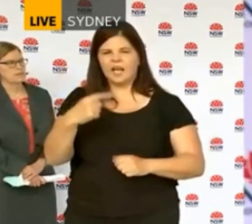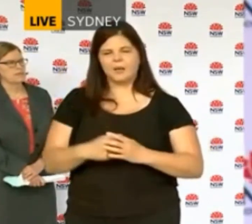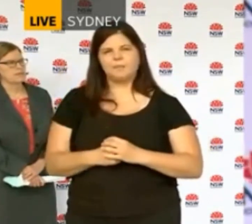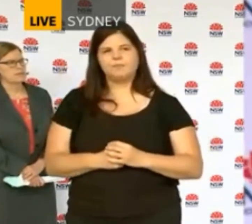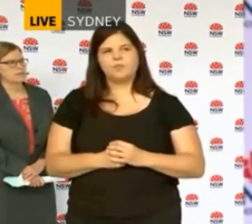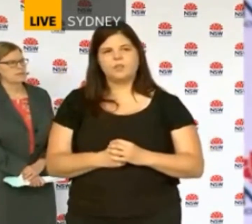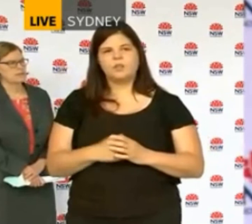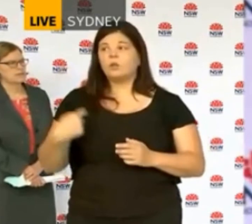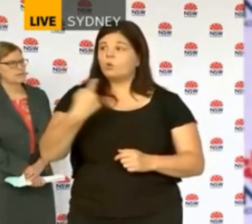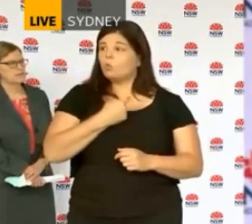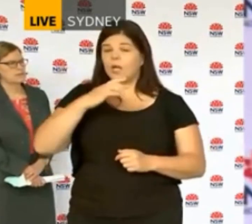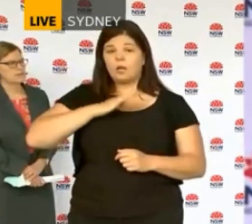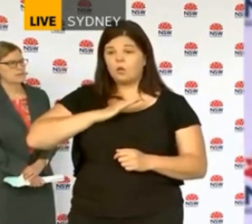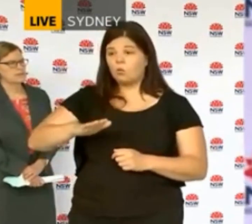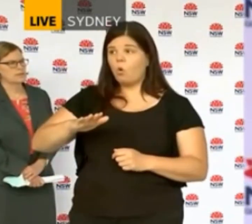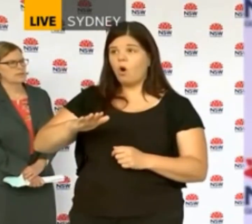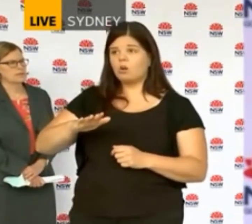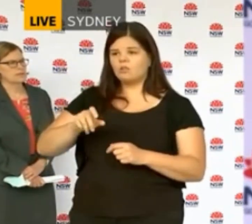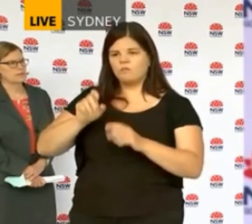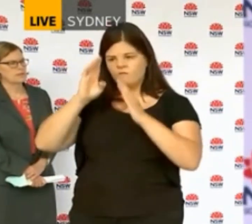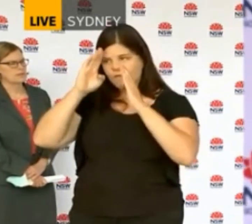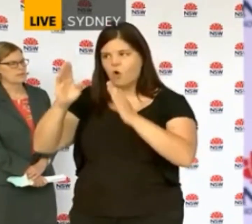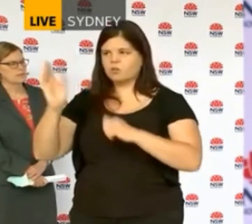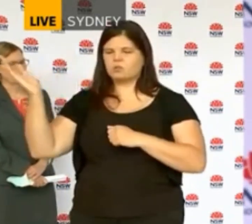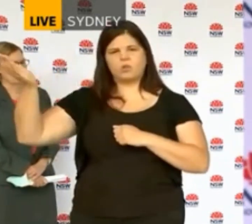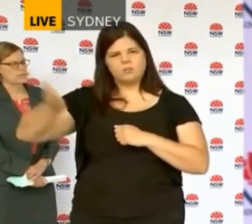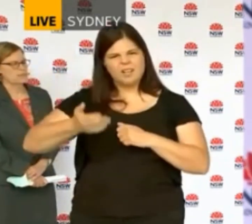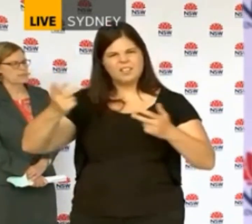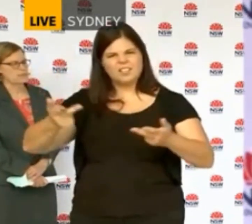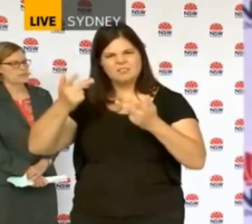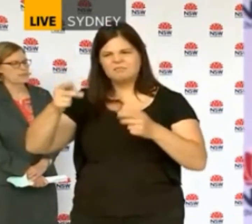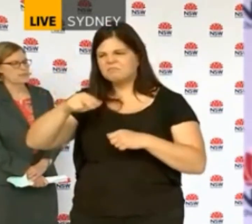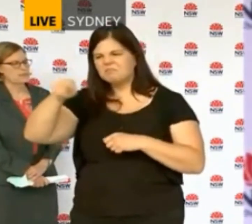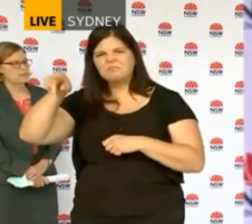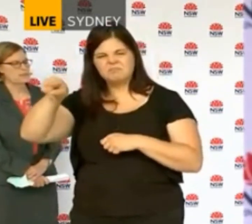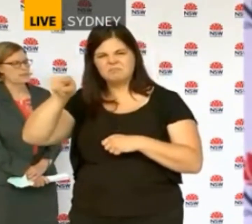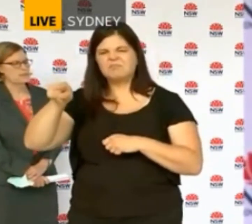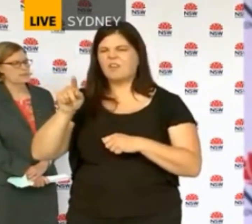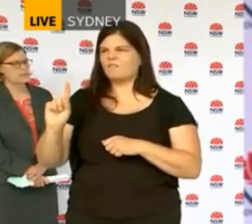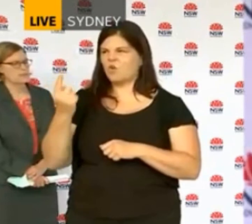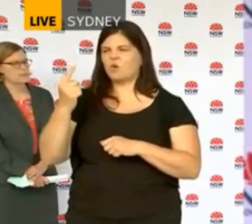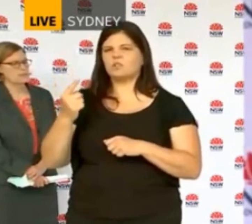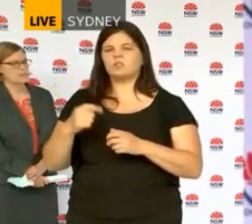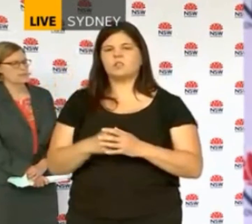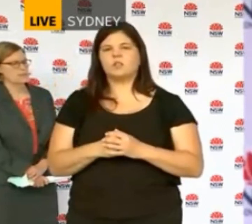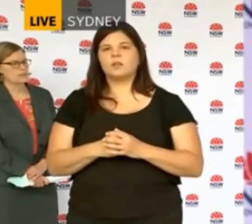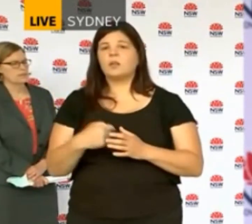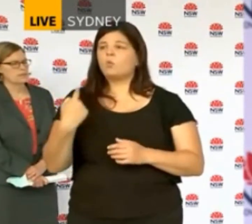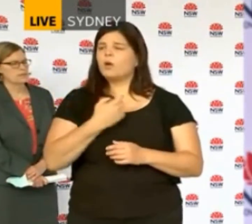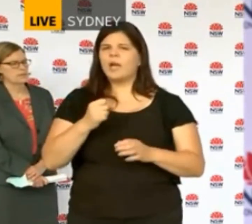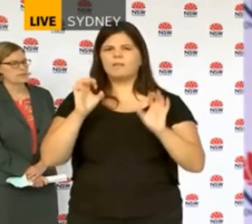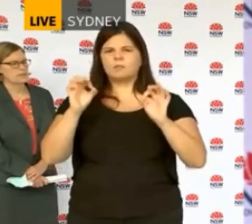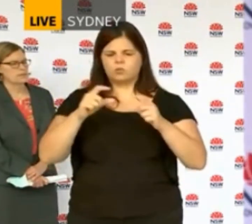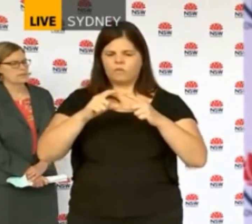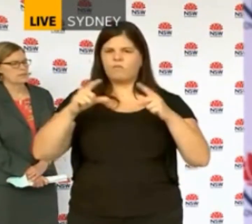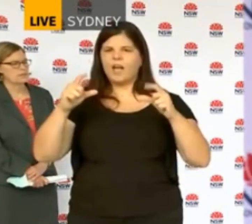we want to stimulate initially is through the hospitality and tourism sector, and that is through, of course, our Dine and Discover cards